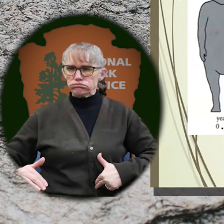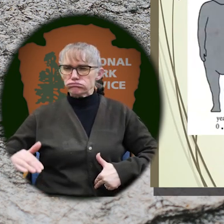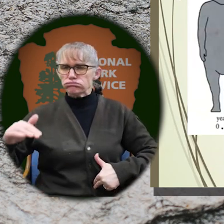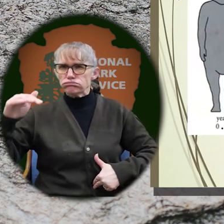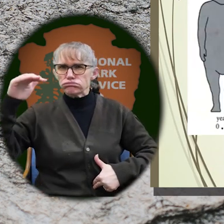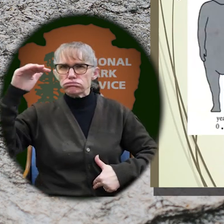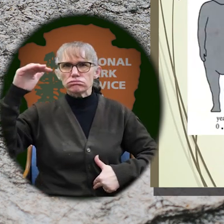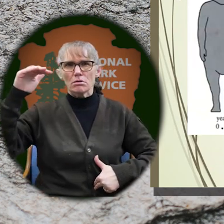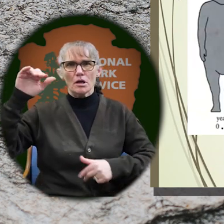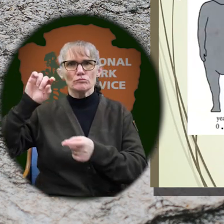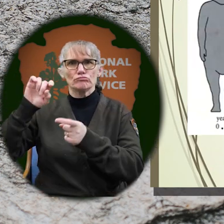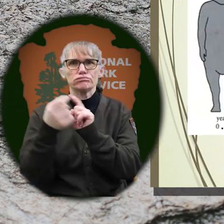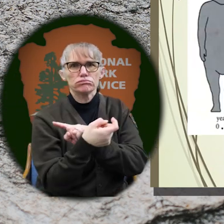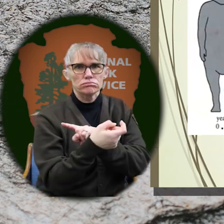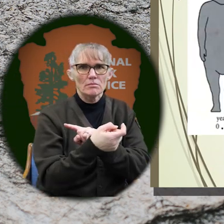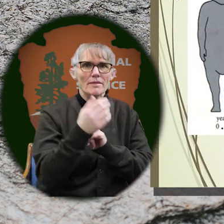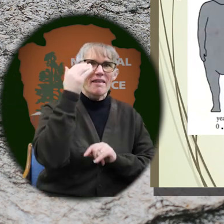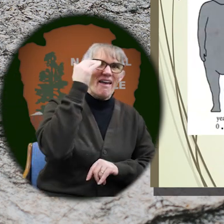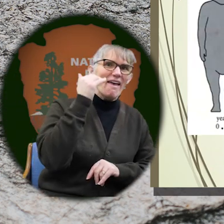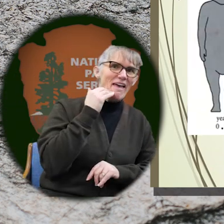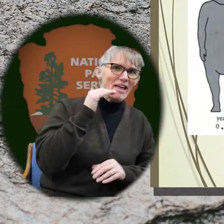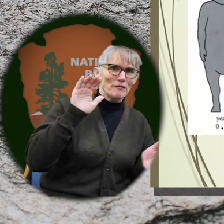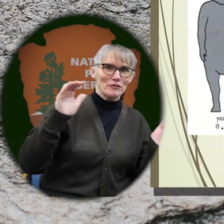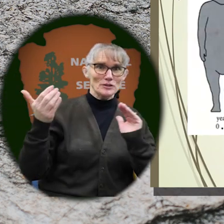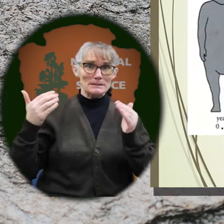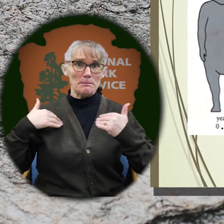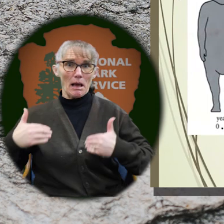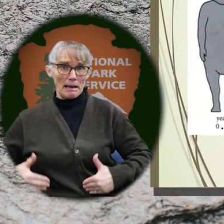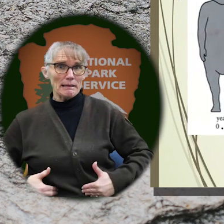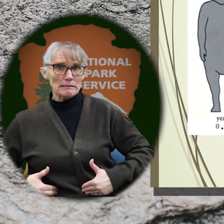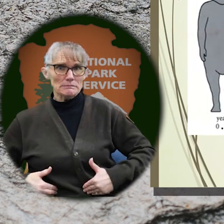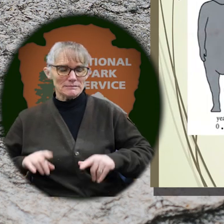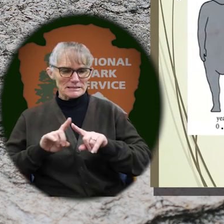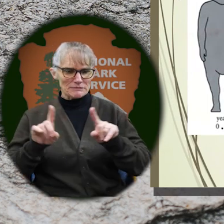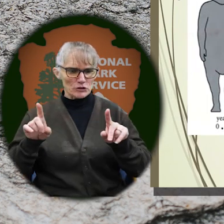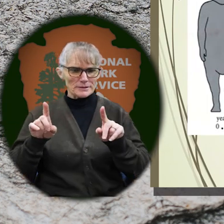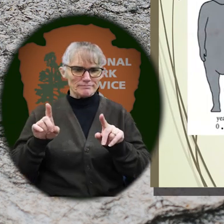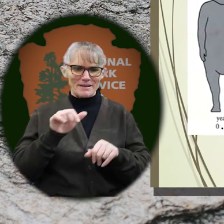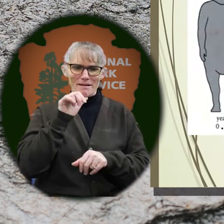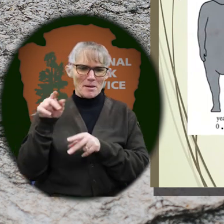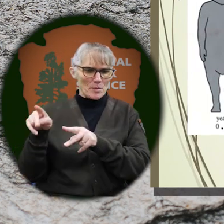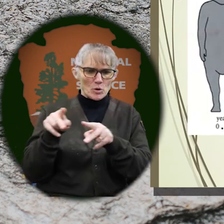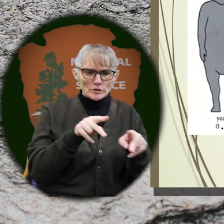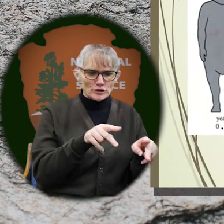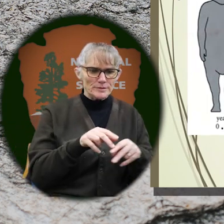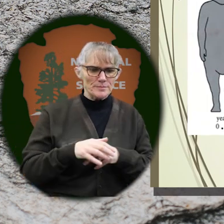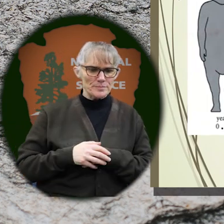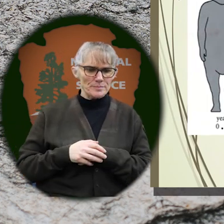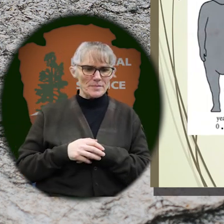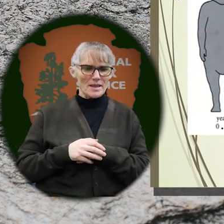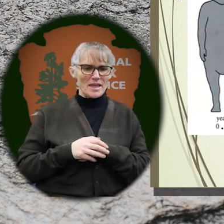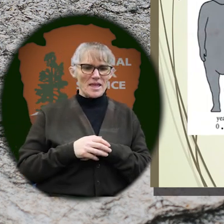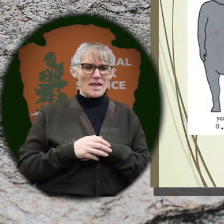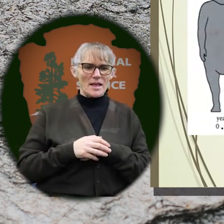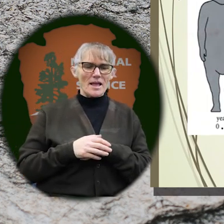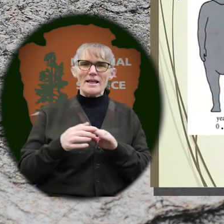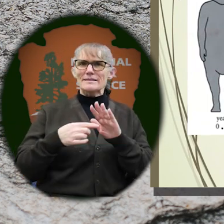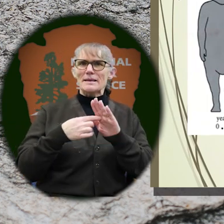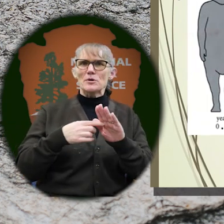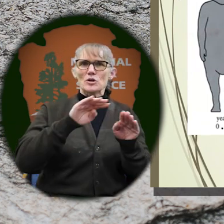disproportionate growth from the head towards the rest of the body. This is indicative by the slope being